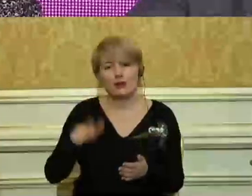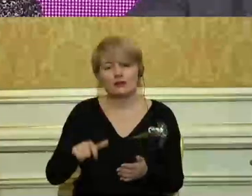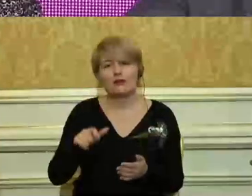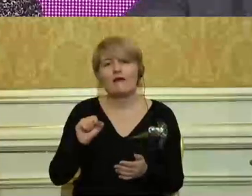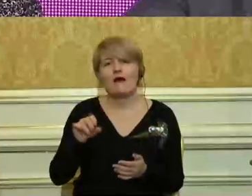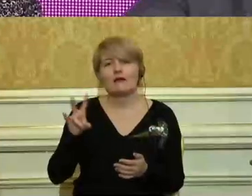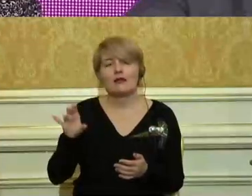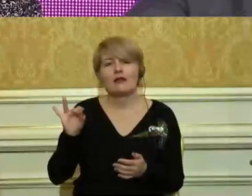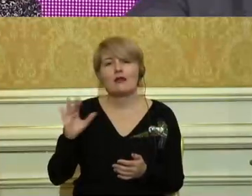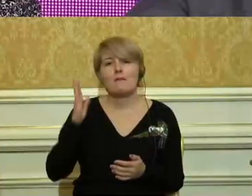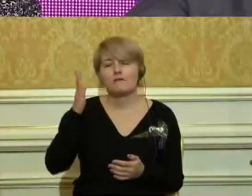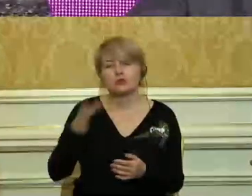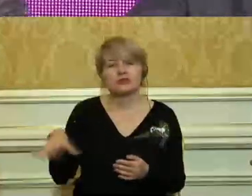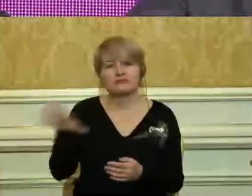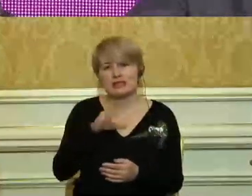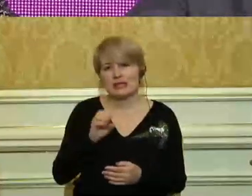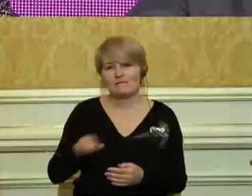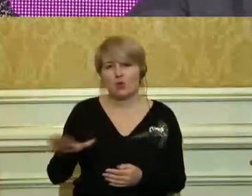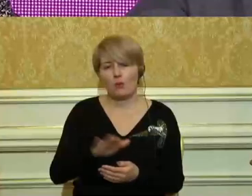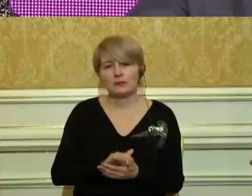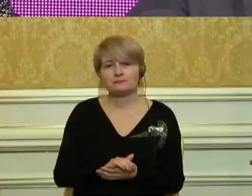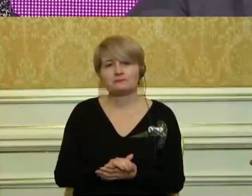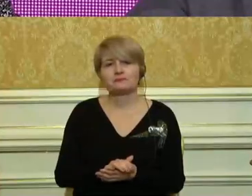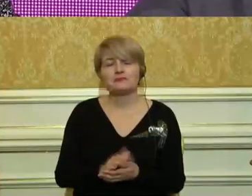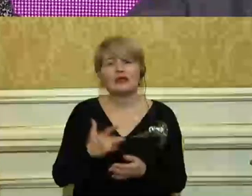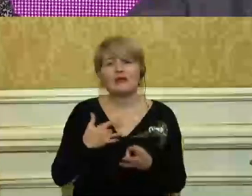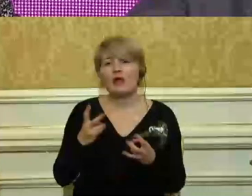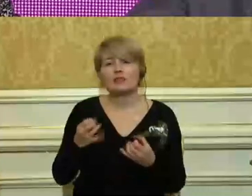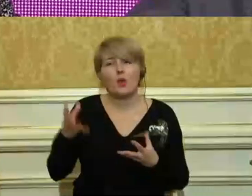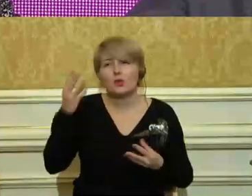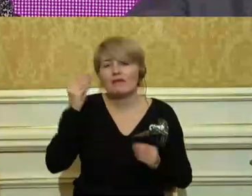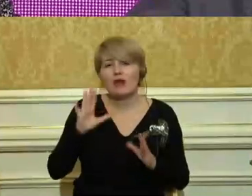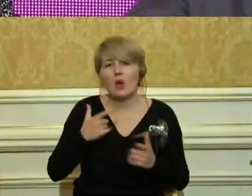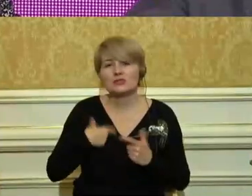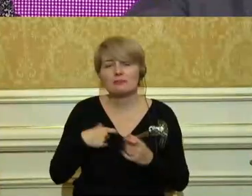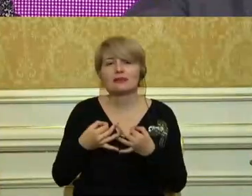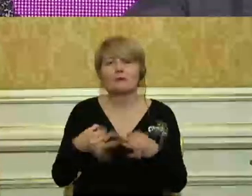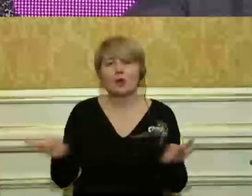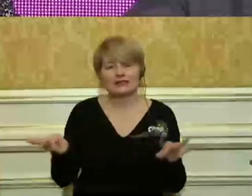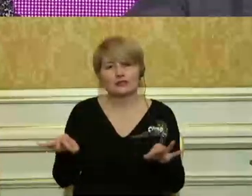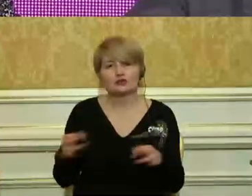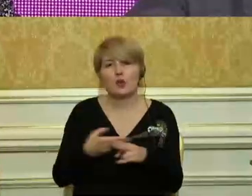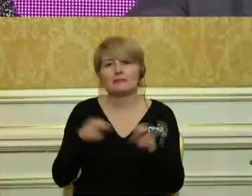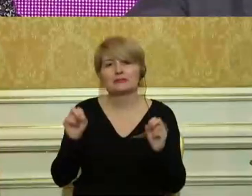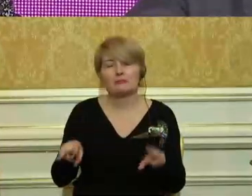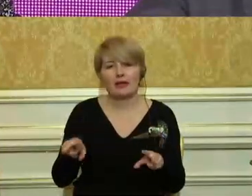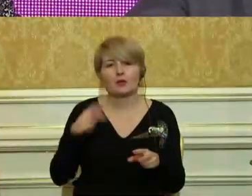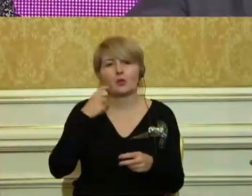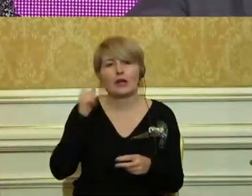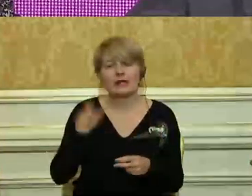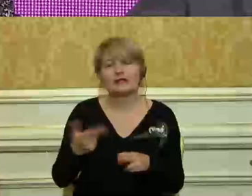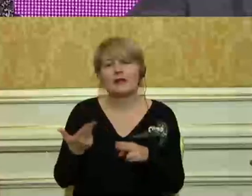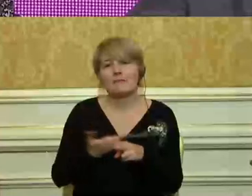Europe. I do not imagine democratic, secure Ukraine without EU and NATO